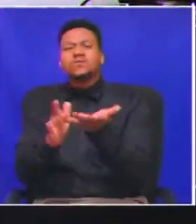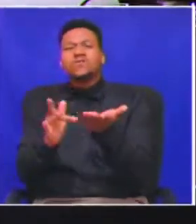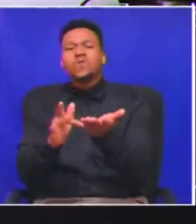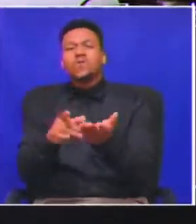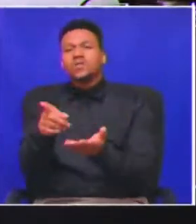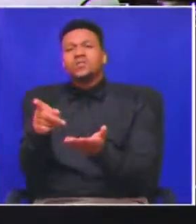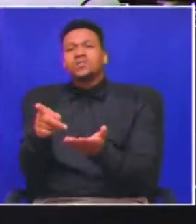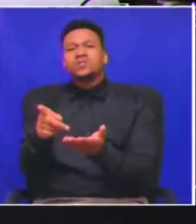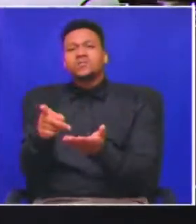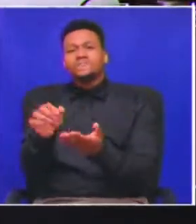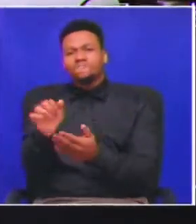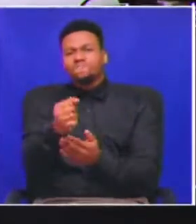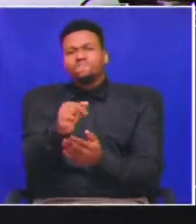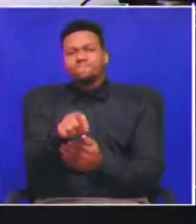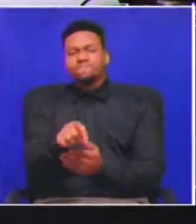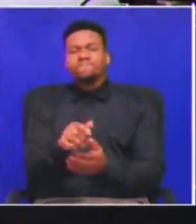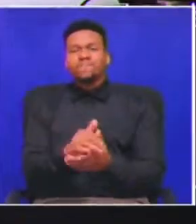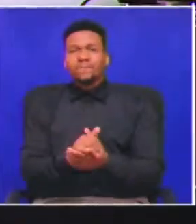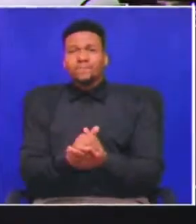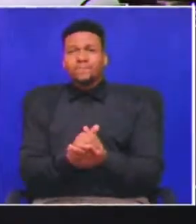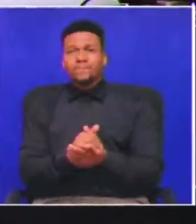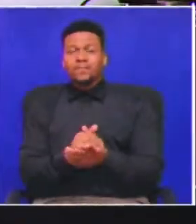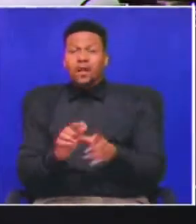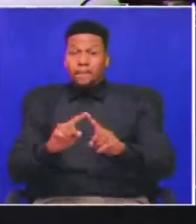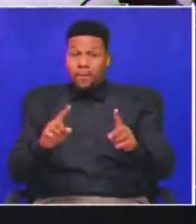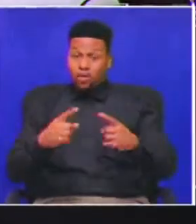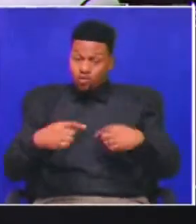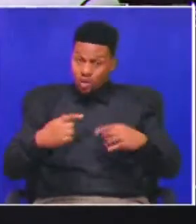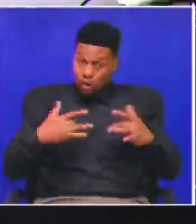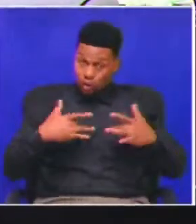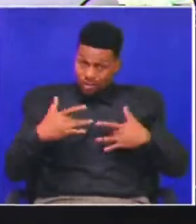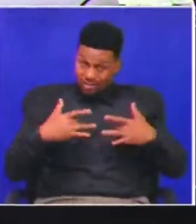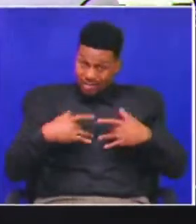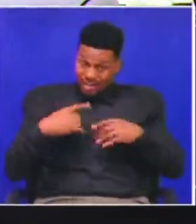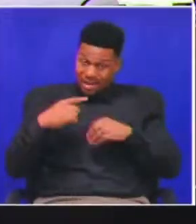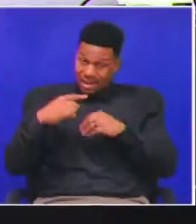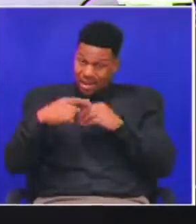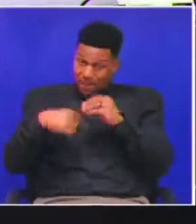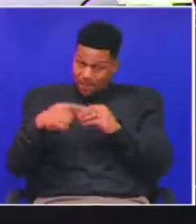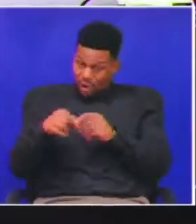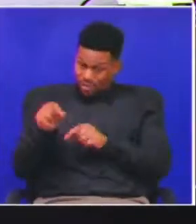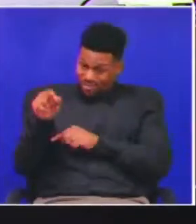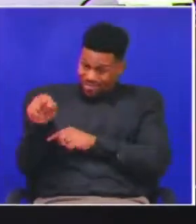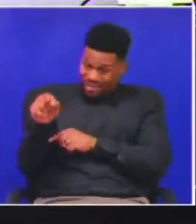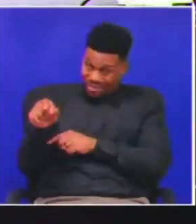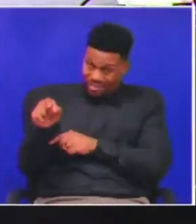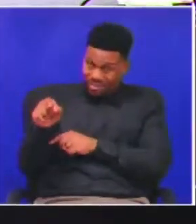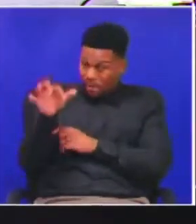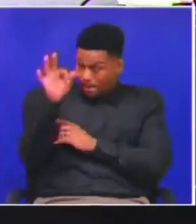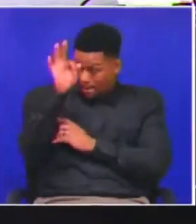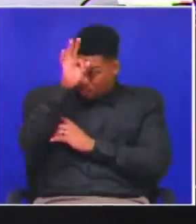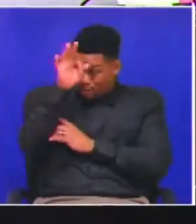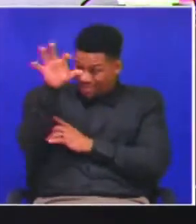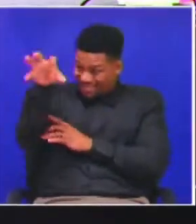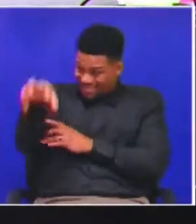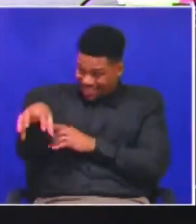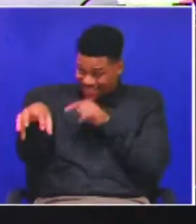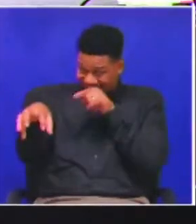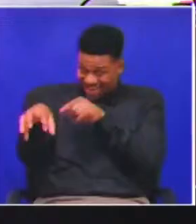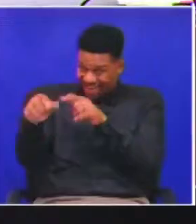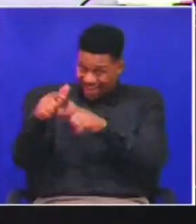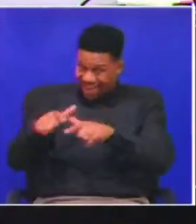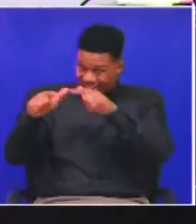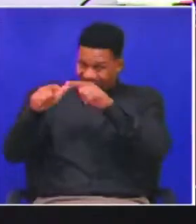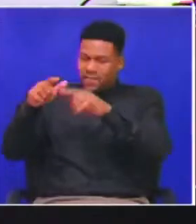are concerned about, to fill up positions, and particularly at the police station level, because that is where